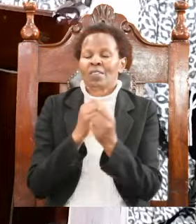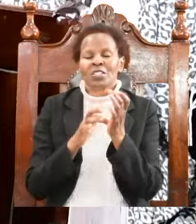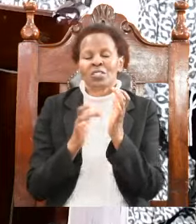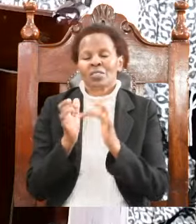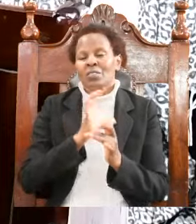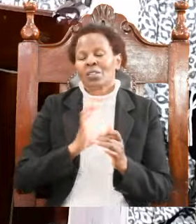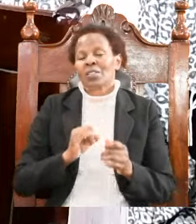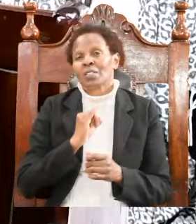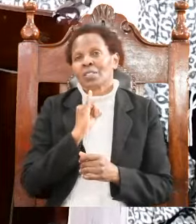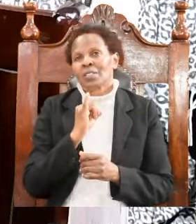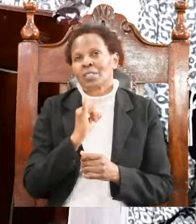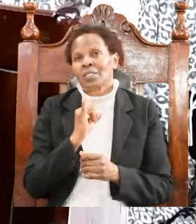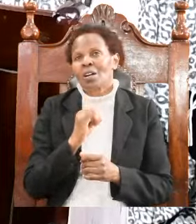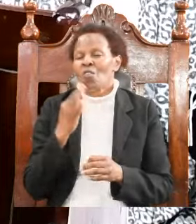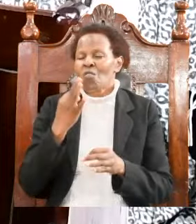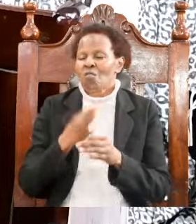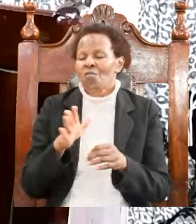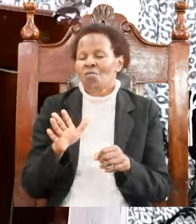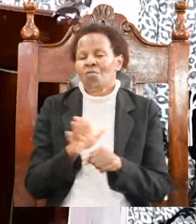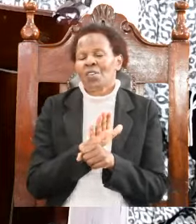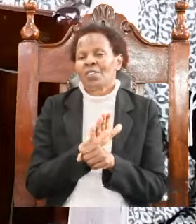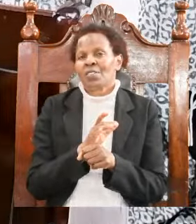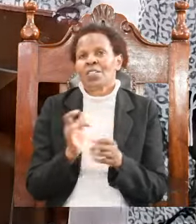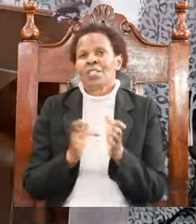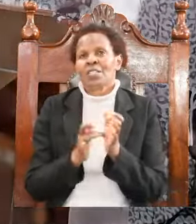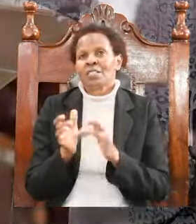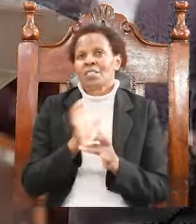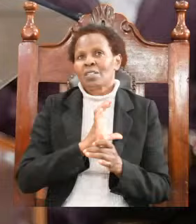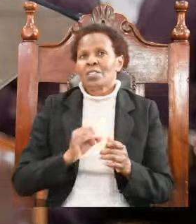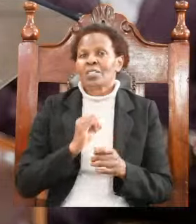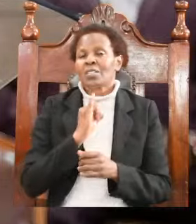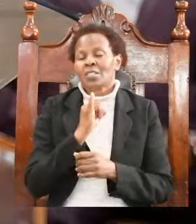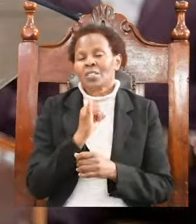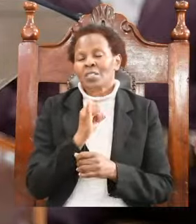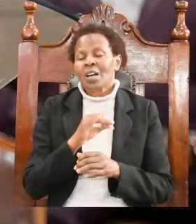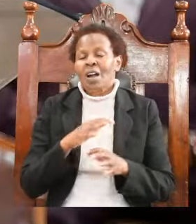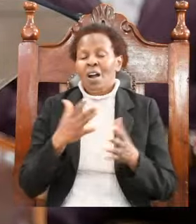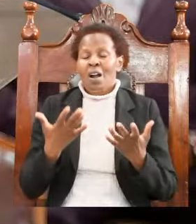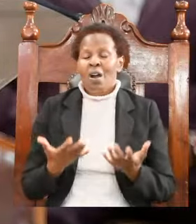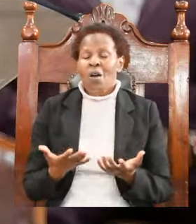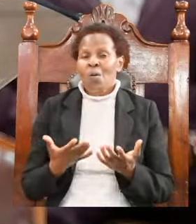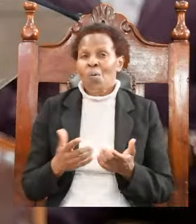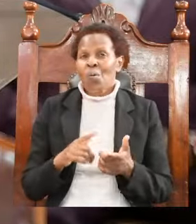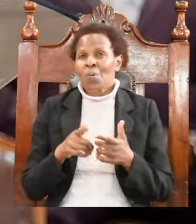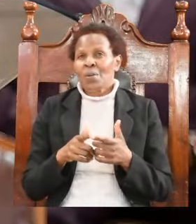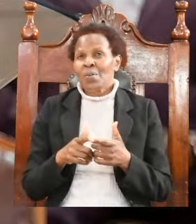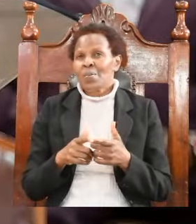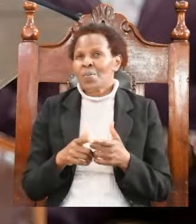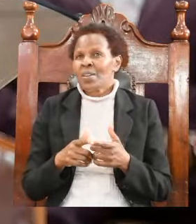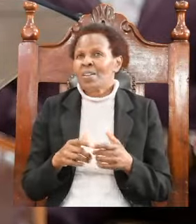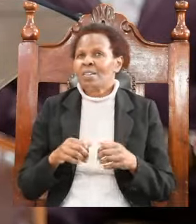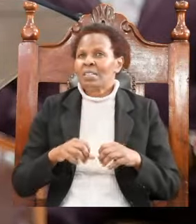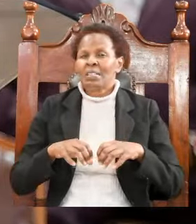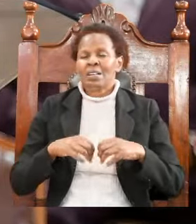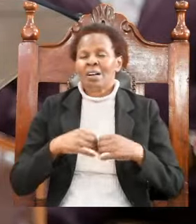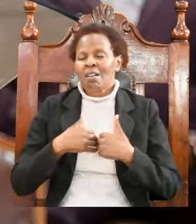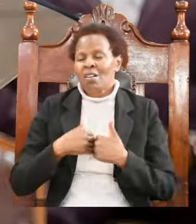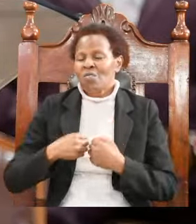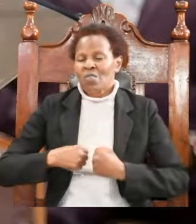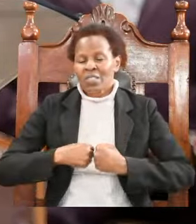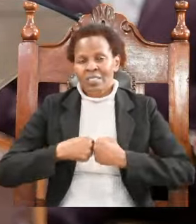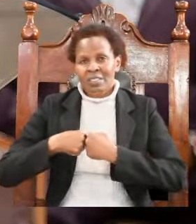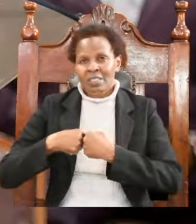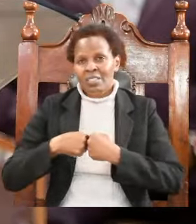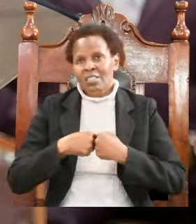is, how faithful Christ is, how even when we are going through the valley of the shadow